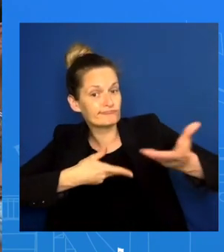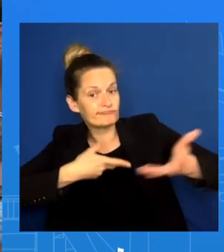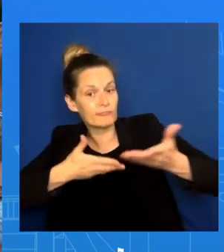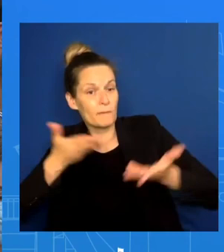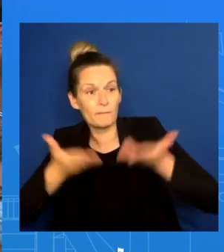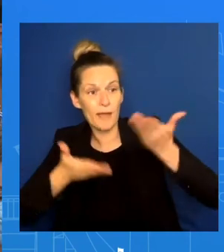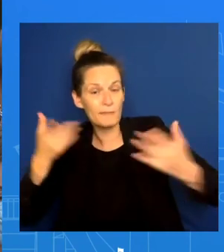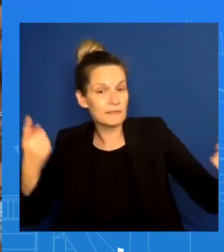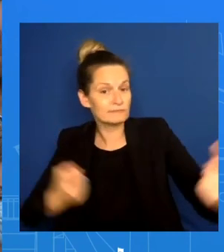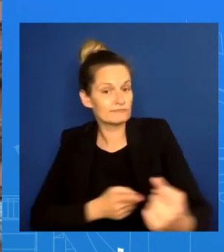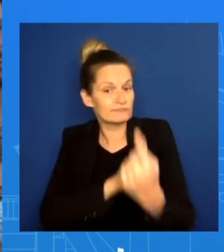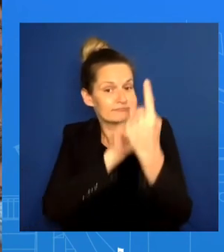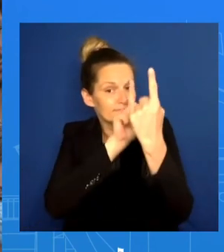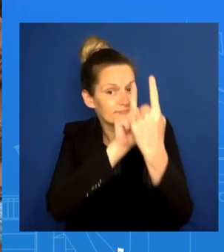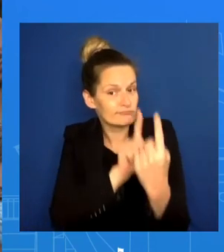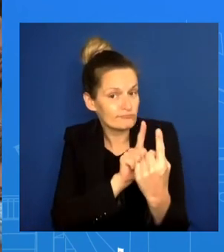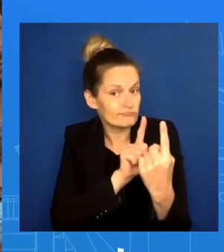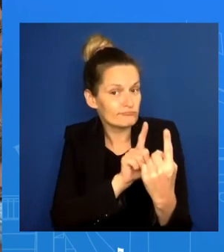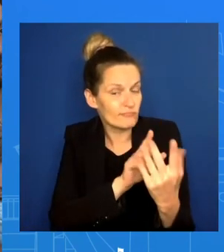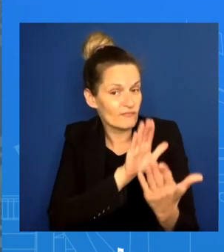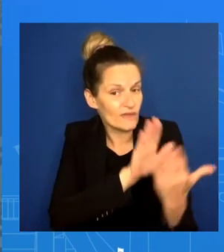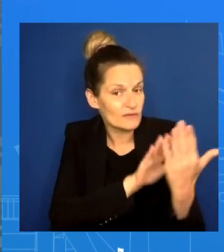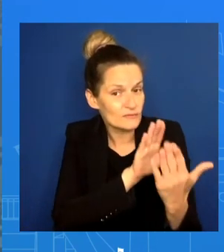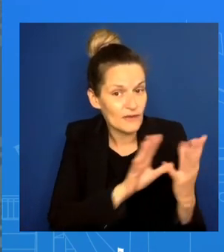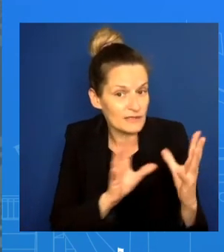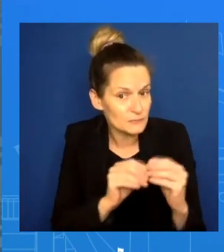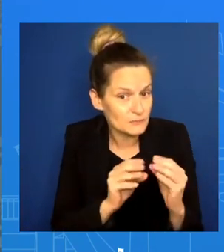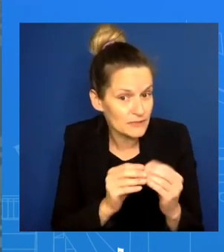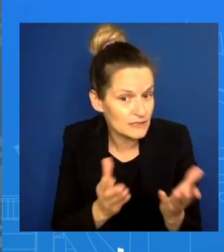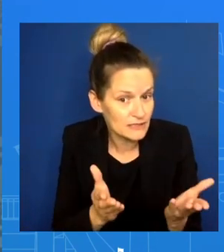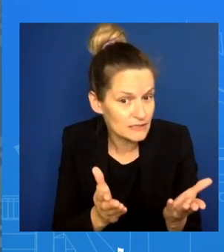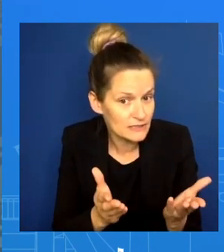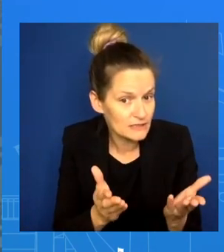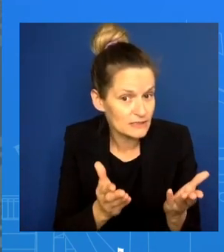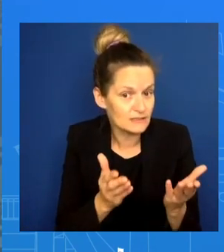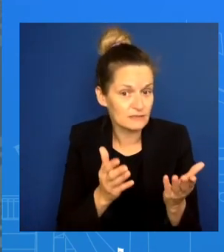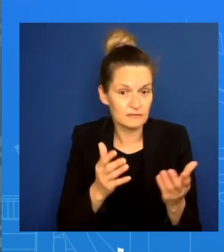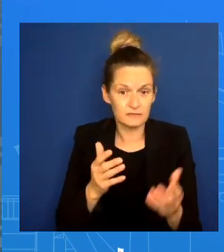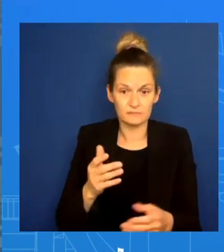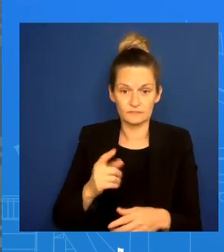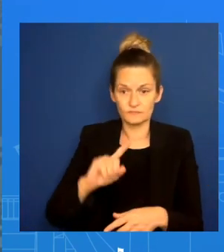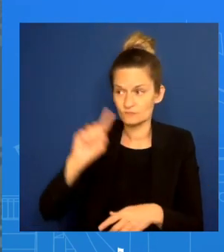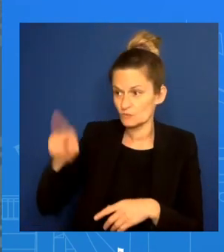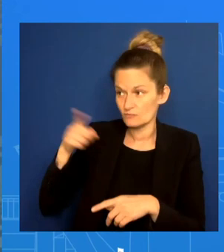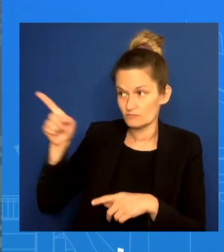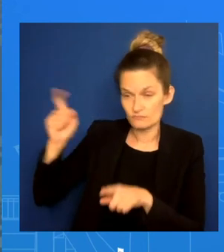gets raised. This is his fifth phone call, right? Yeah, COVID's not over.